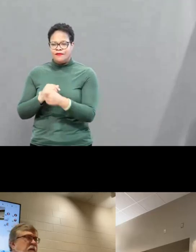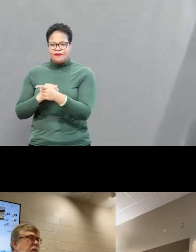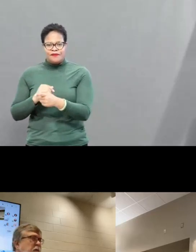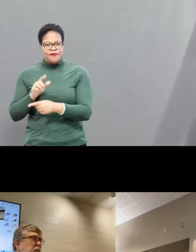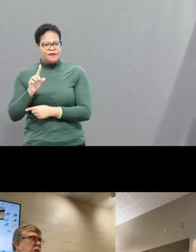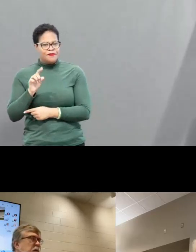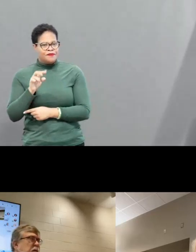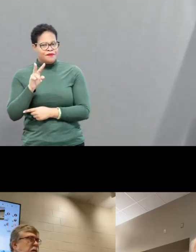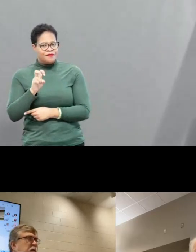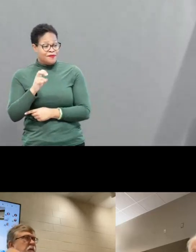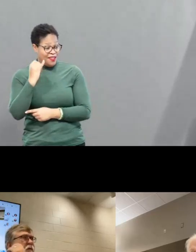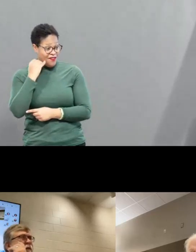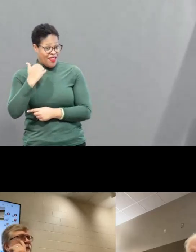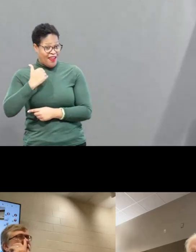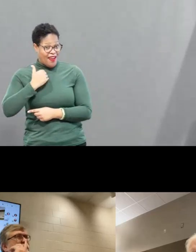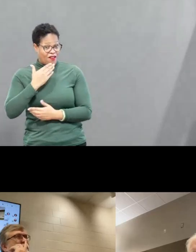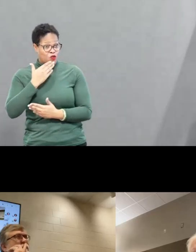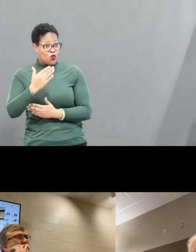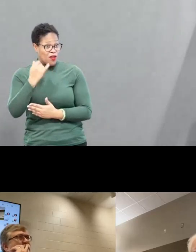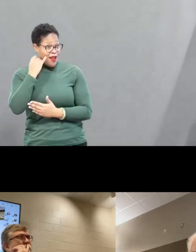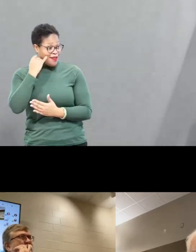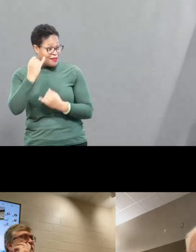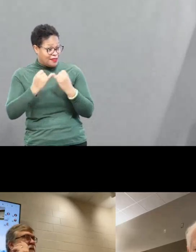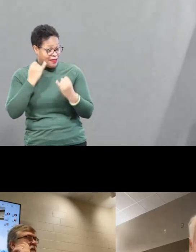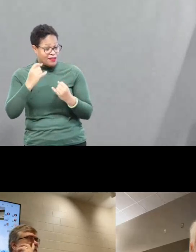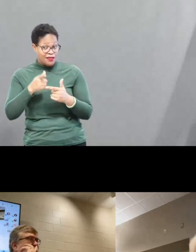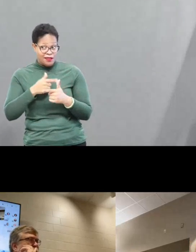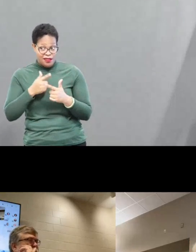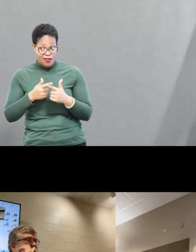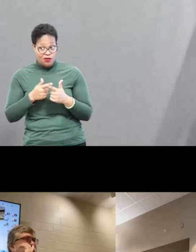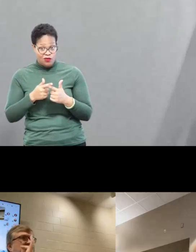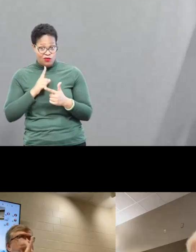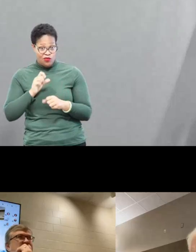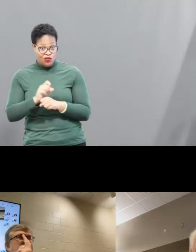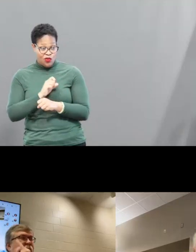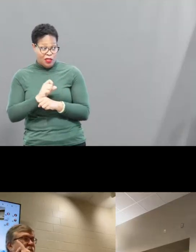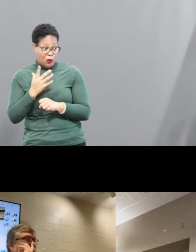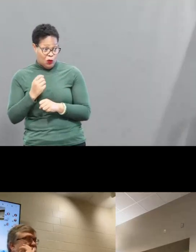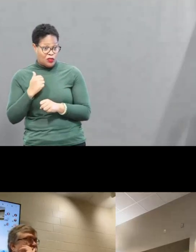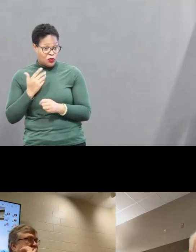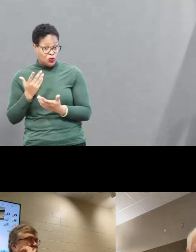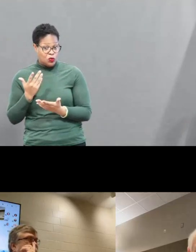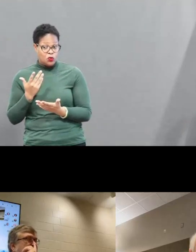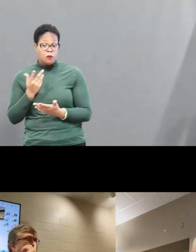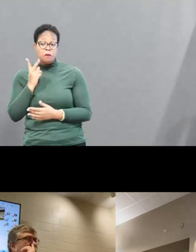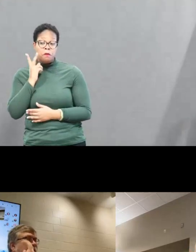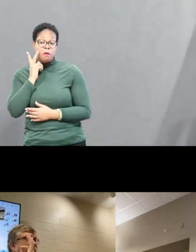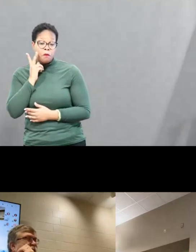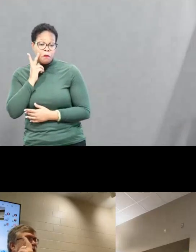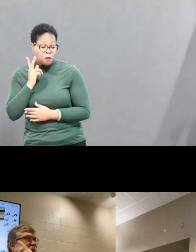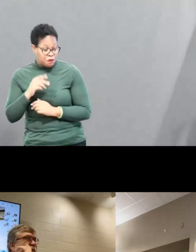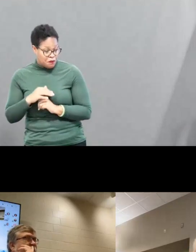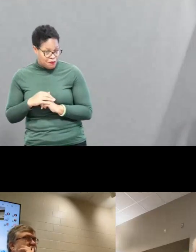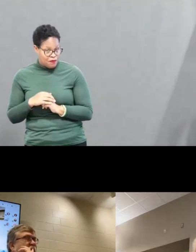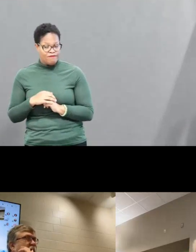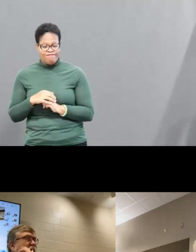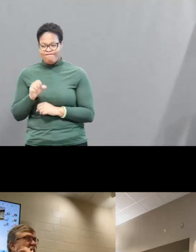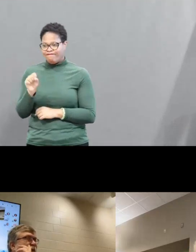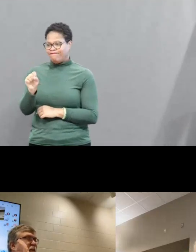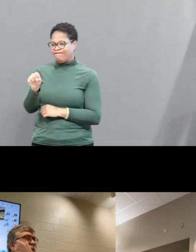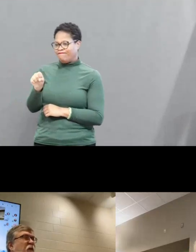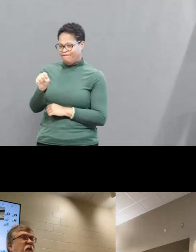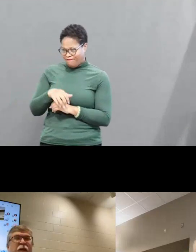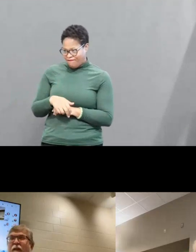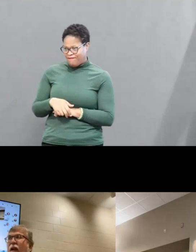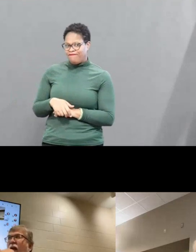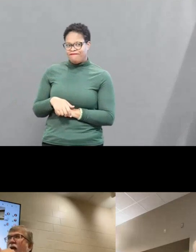they have good ideas, I mean, you certainly want to, you know, tap into that. Right, yes.